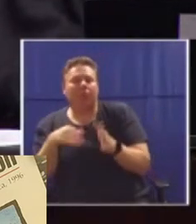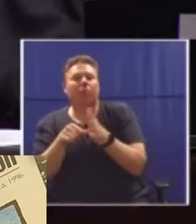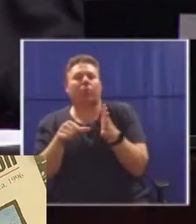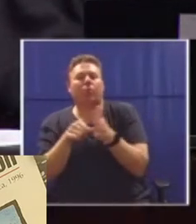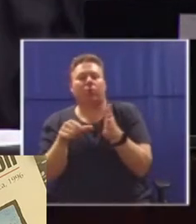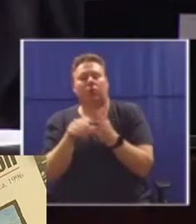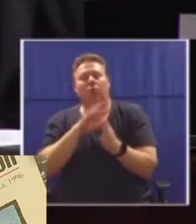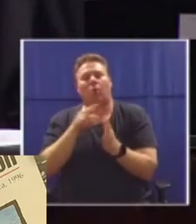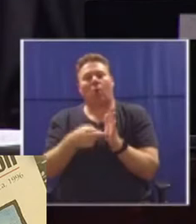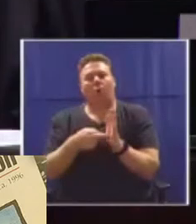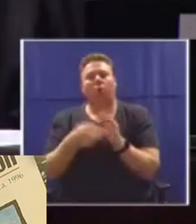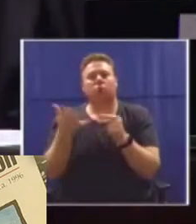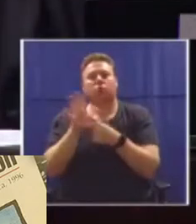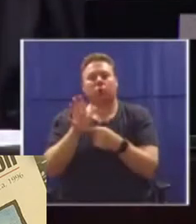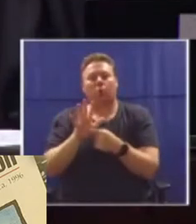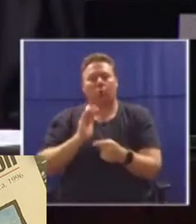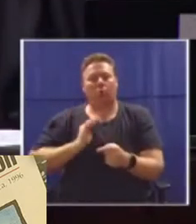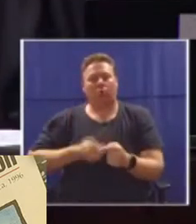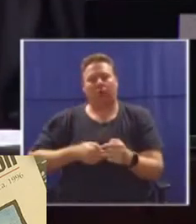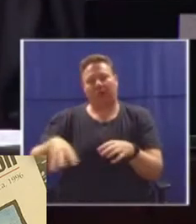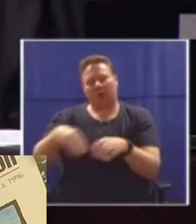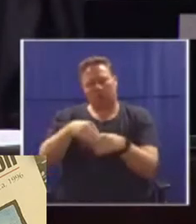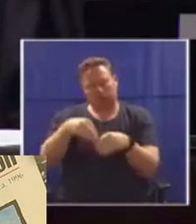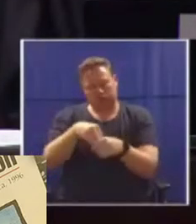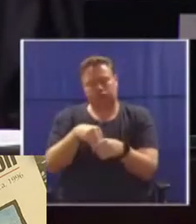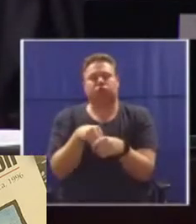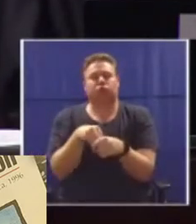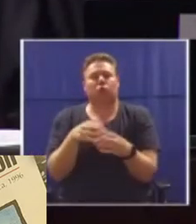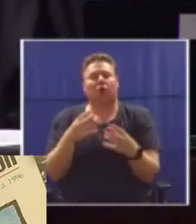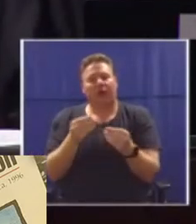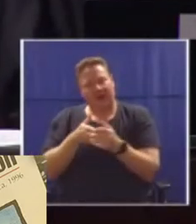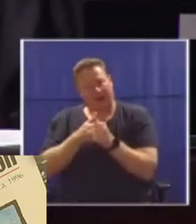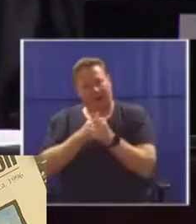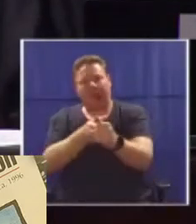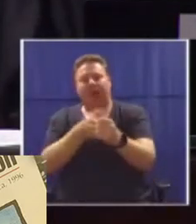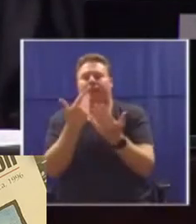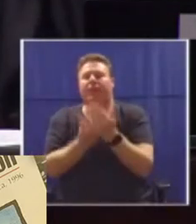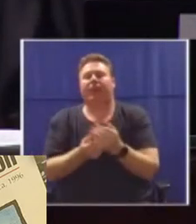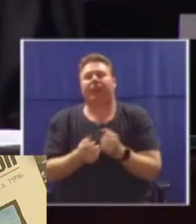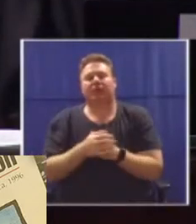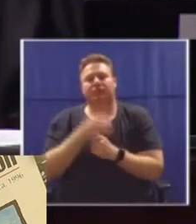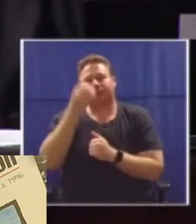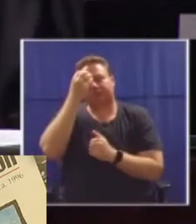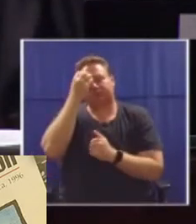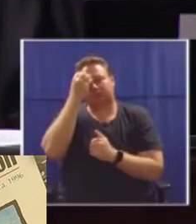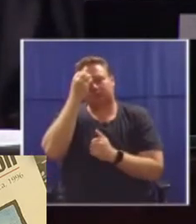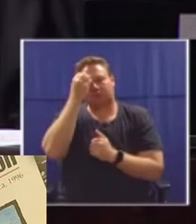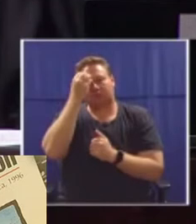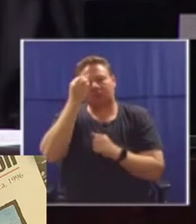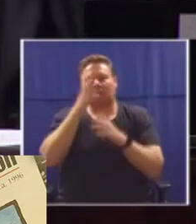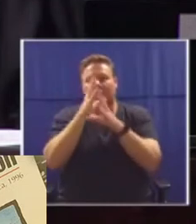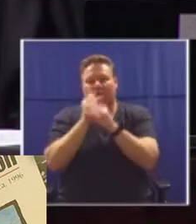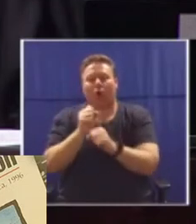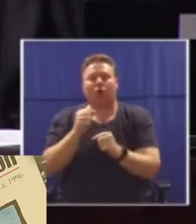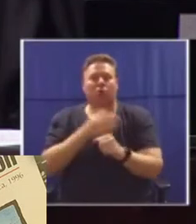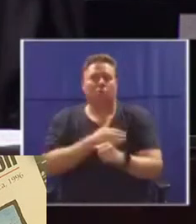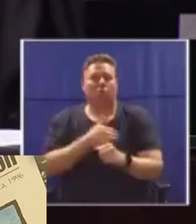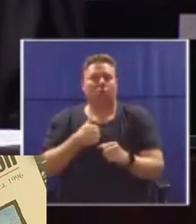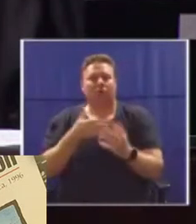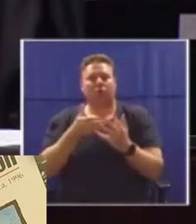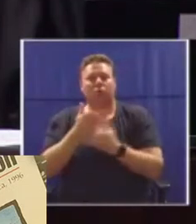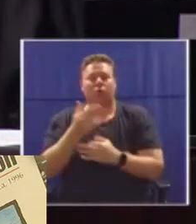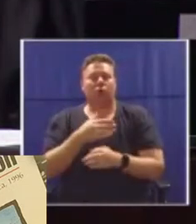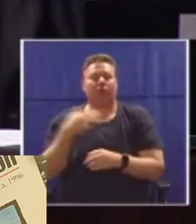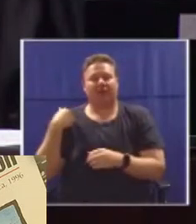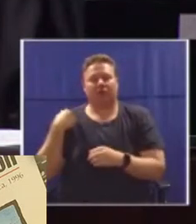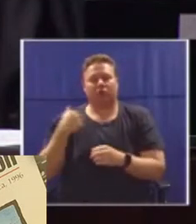women's representation, inclusion in leadership. The specific focus on women through the Ministry of